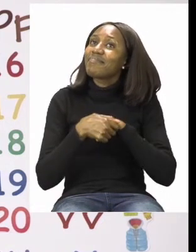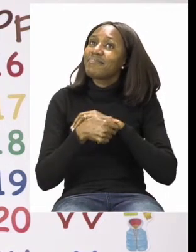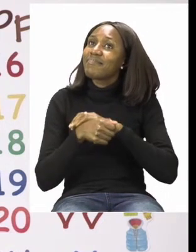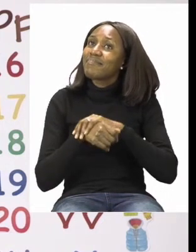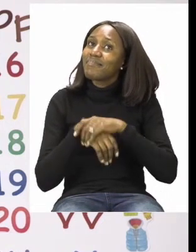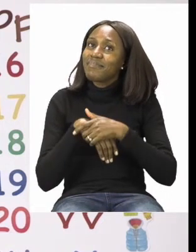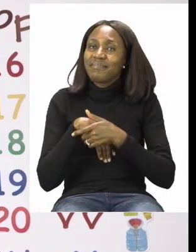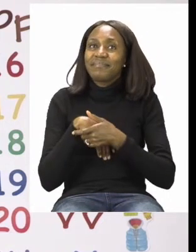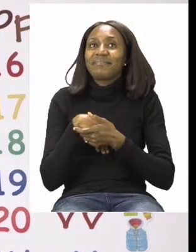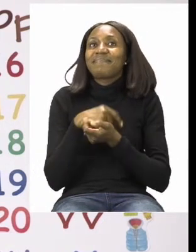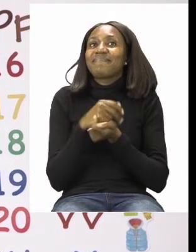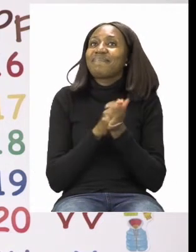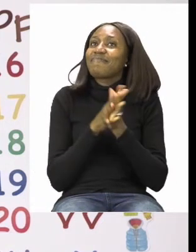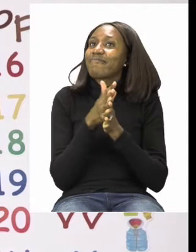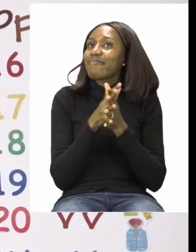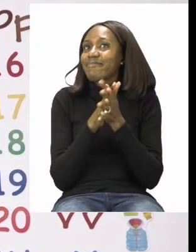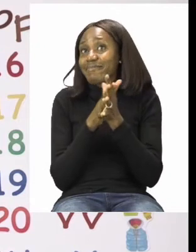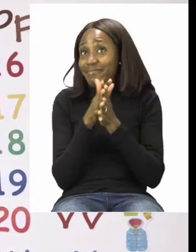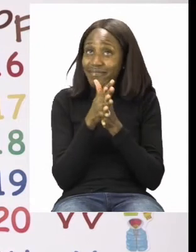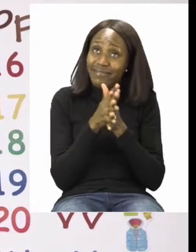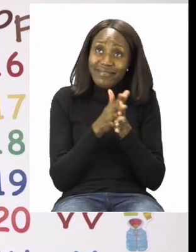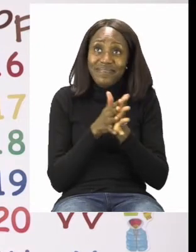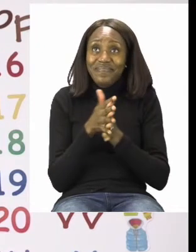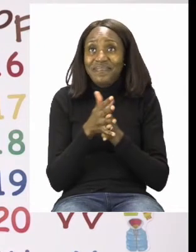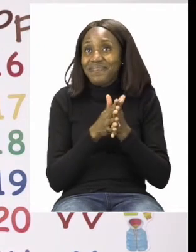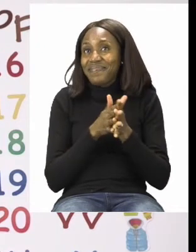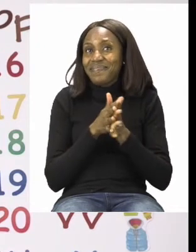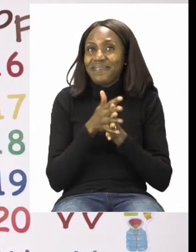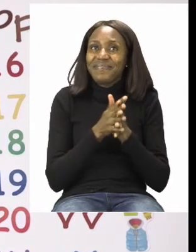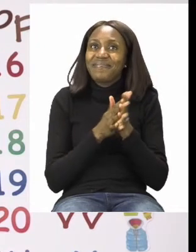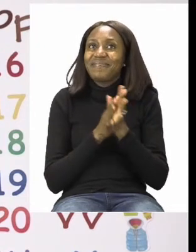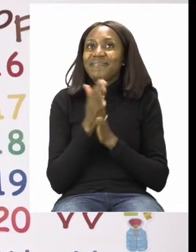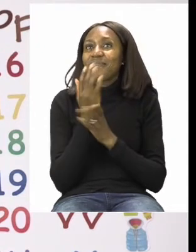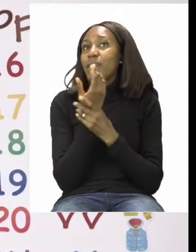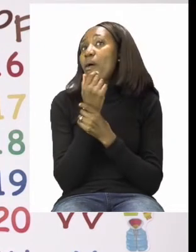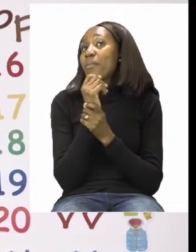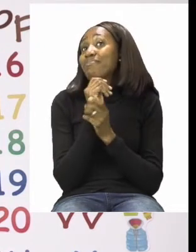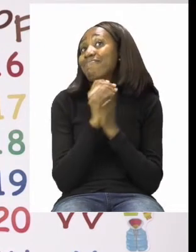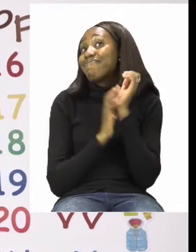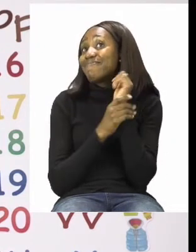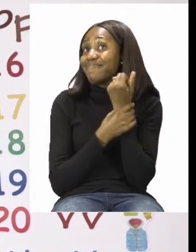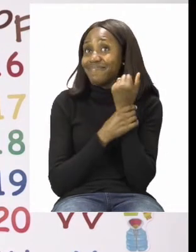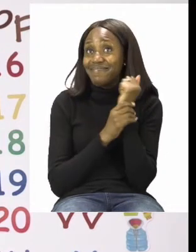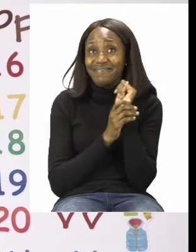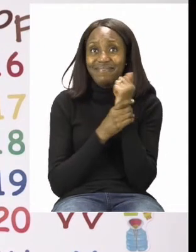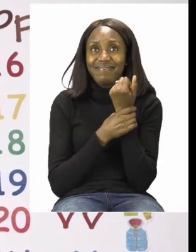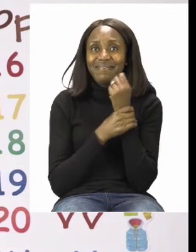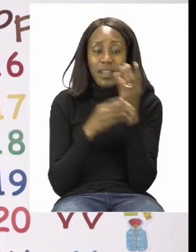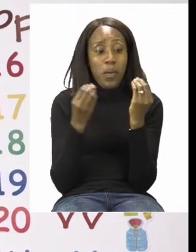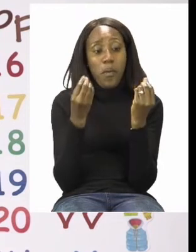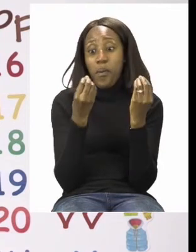our hands, in between our fingers, on our wrists, and